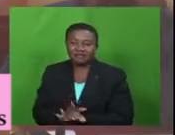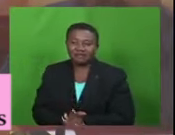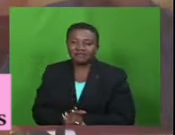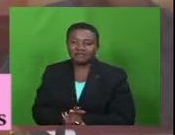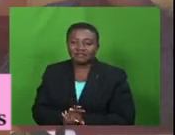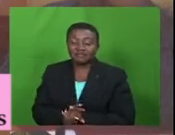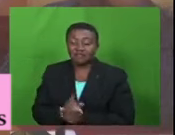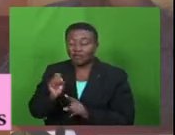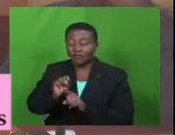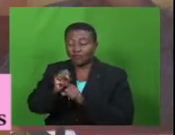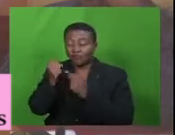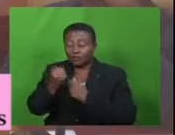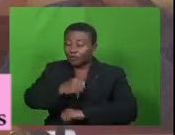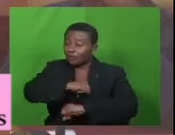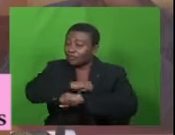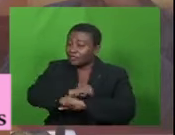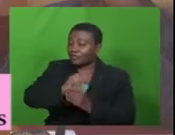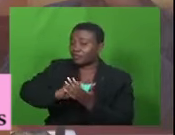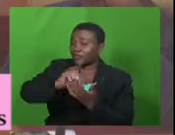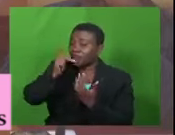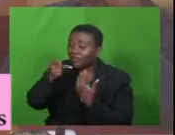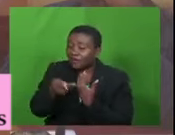social protection programs,